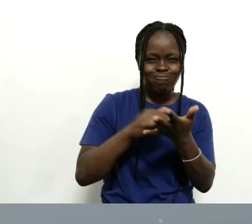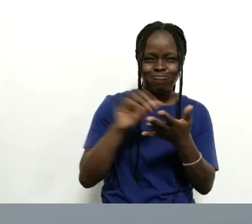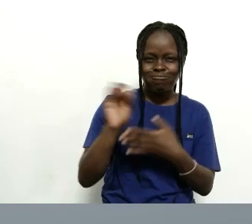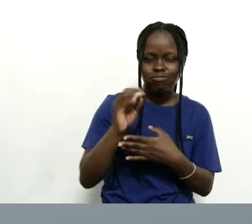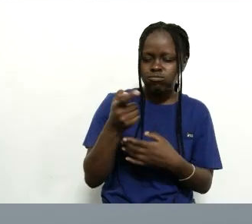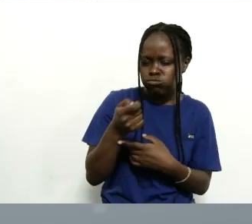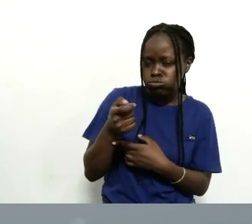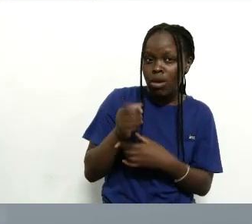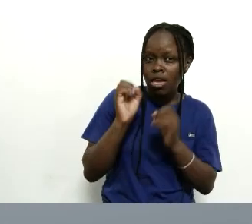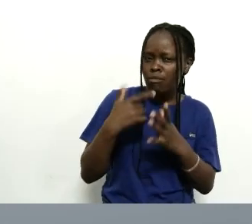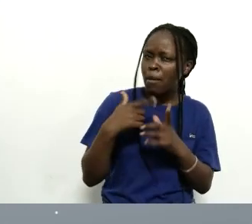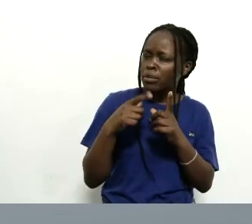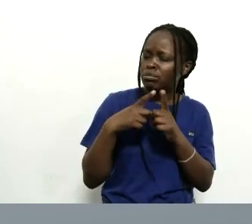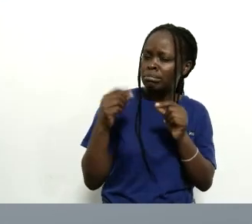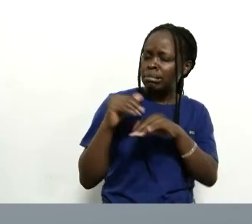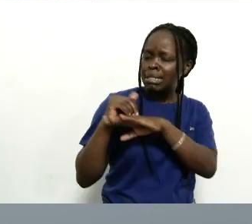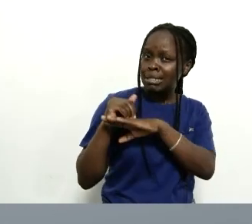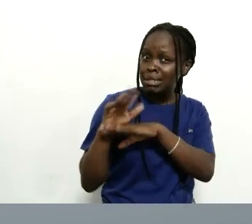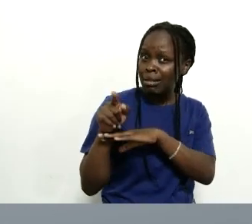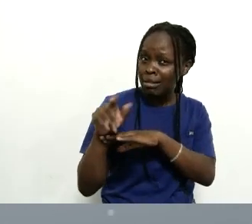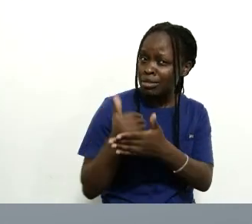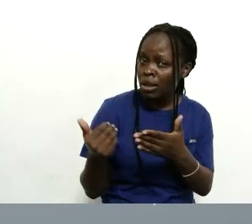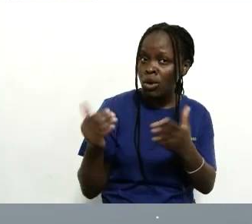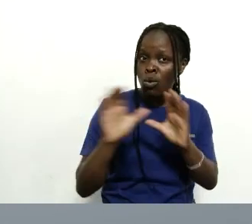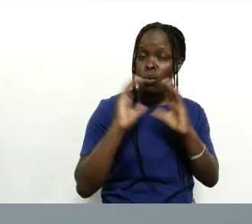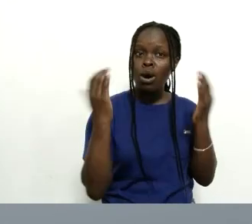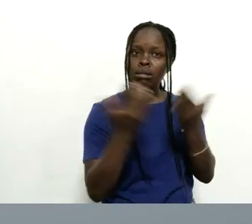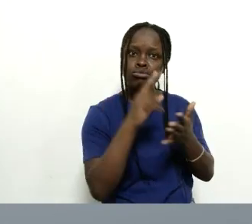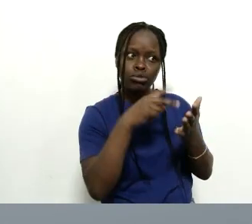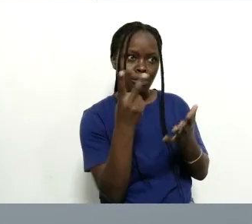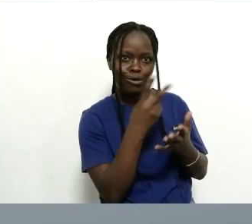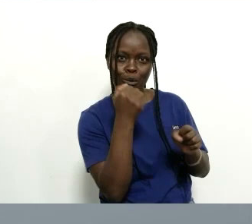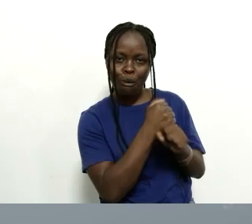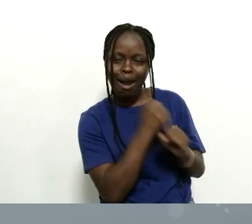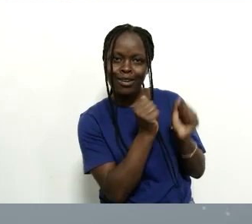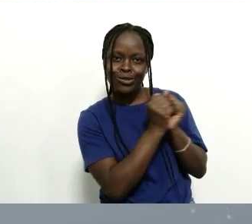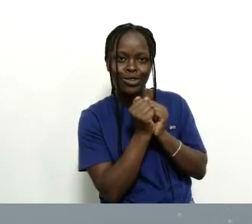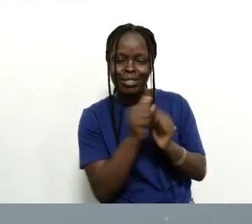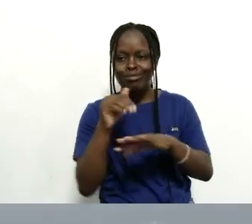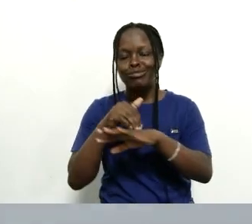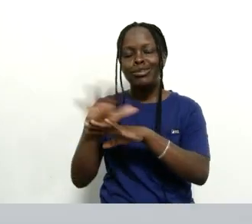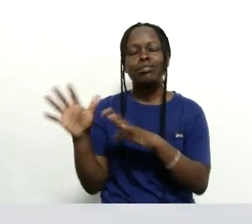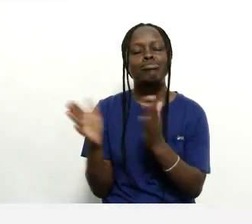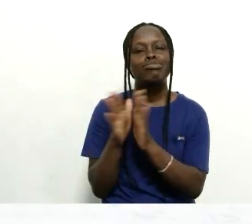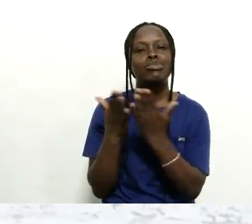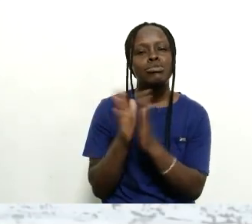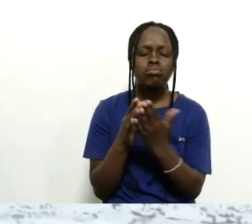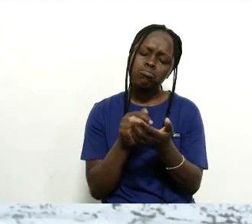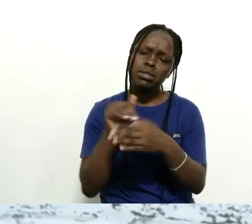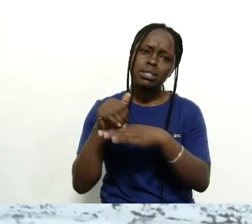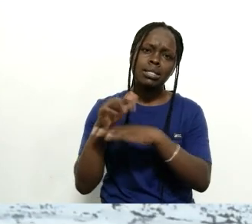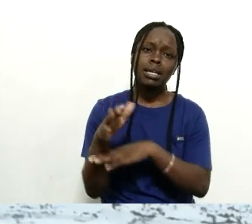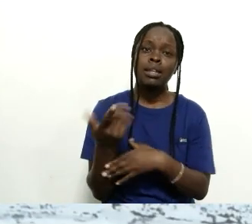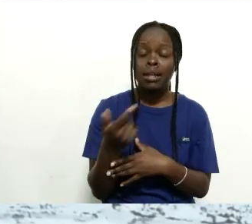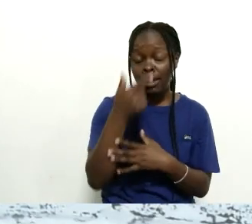is actually test what intervention would yield in the greatest, would be most effective, basically. And so what we found